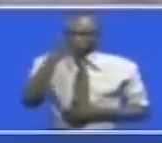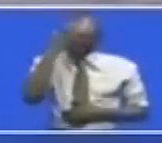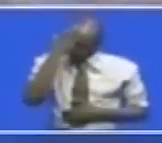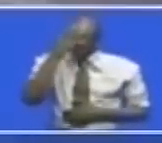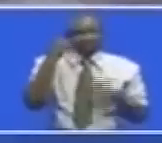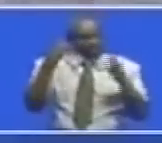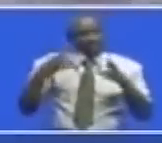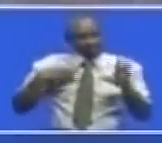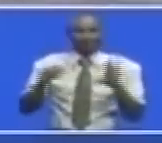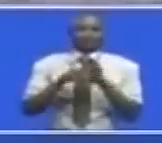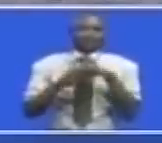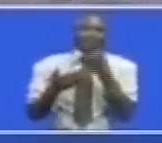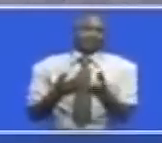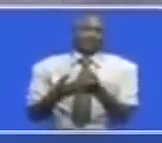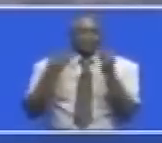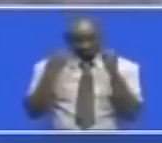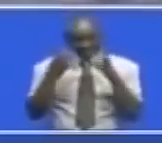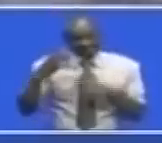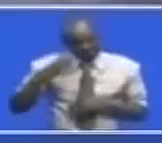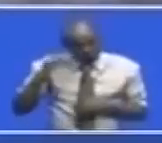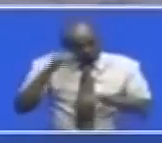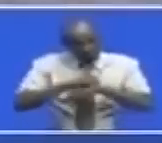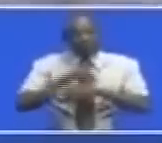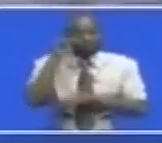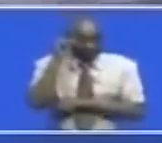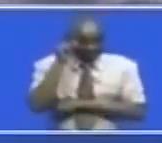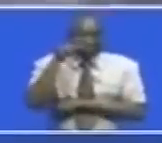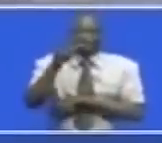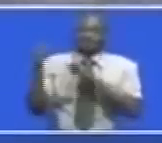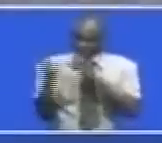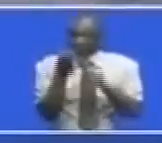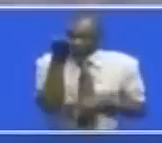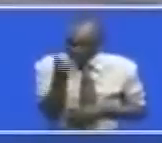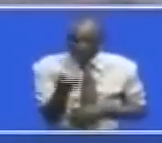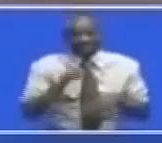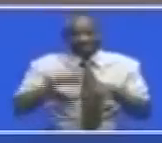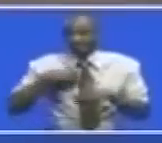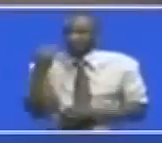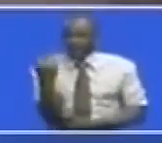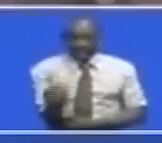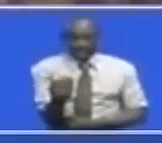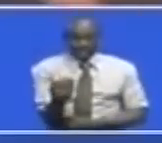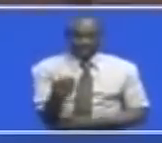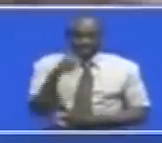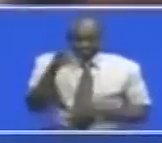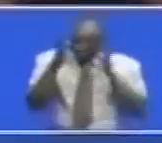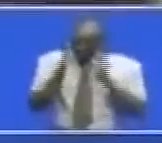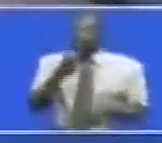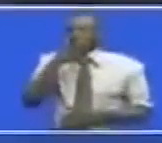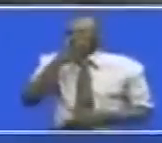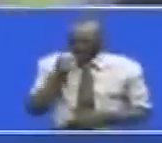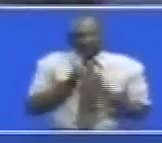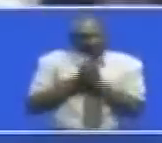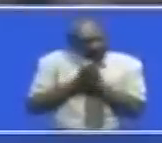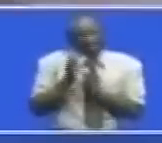rise in numbers of participants. Most of the schools in Mombasa even introducing the sport at a tender age. Swale Balala, one of the best and